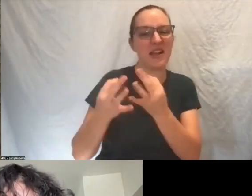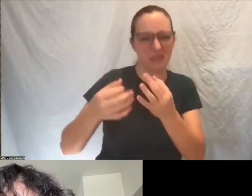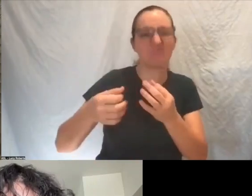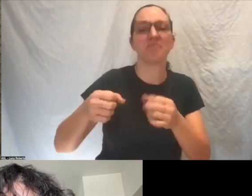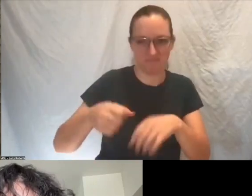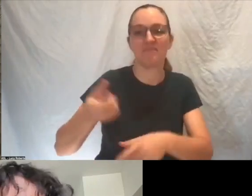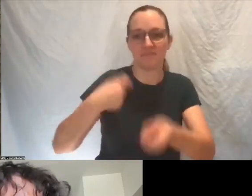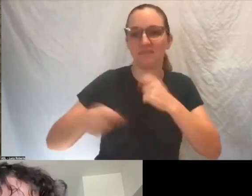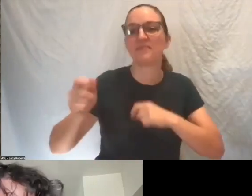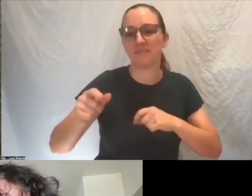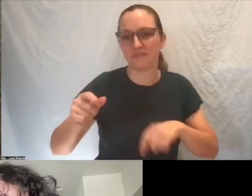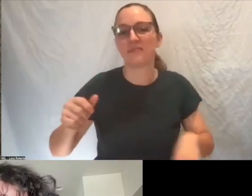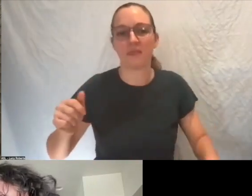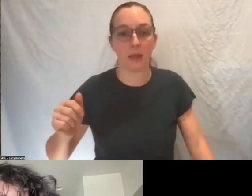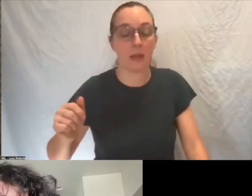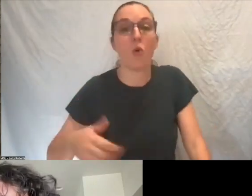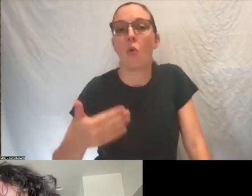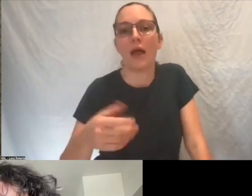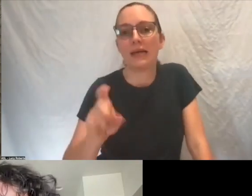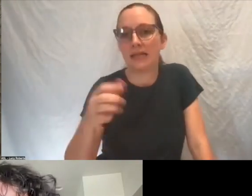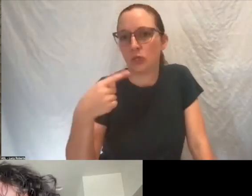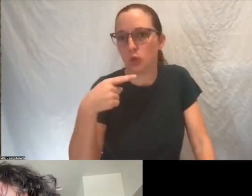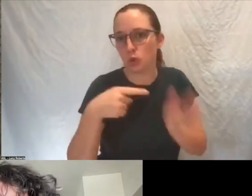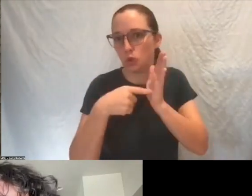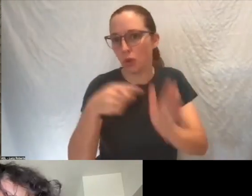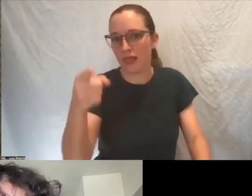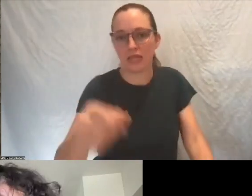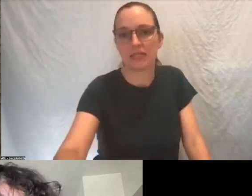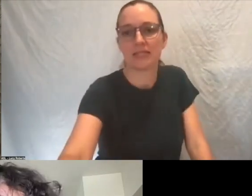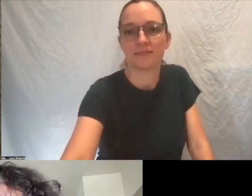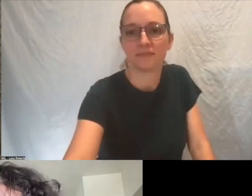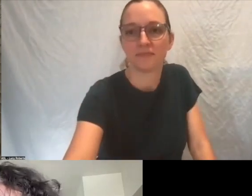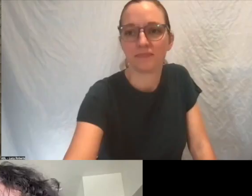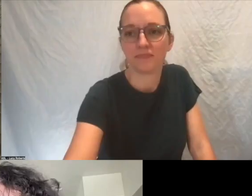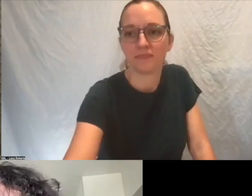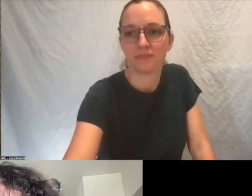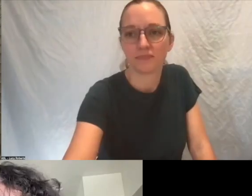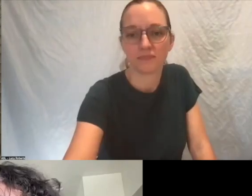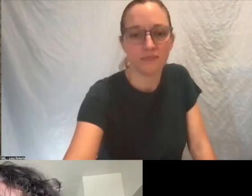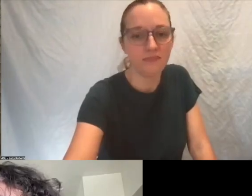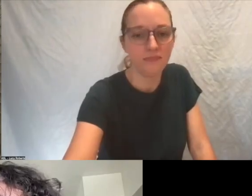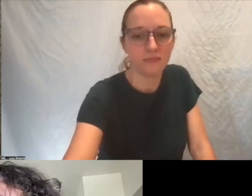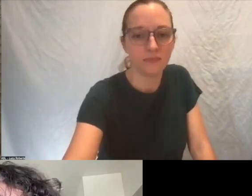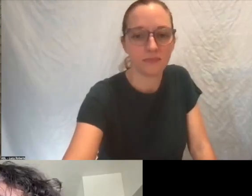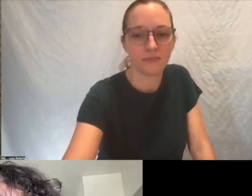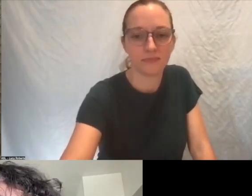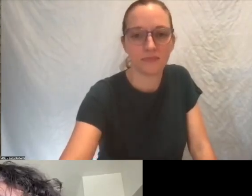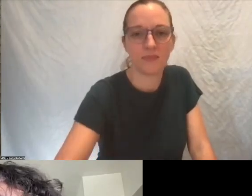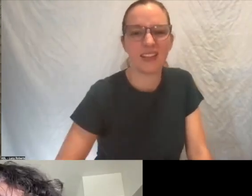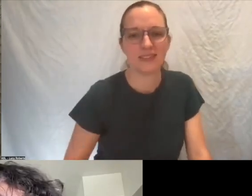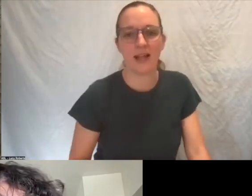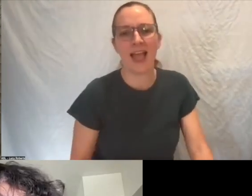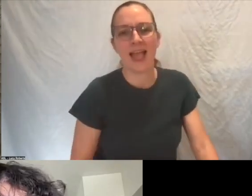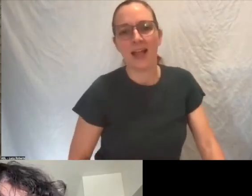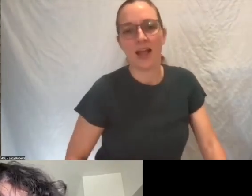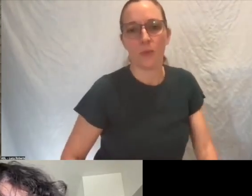West and Meet the Biz. I have to show you this. I don't have many of these separate. I have a Tippi Hedren.